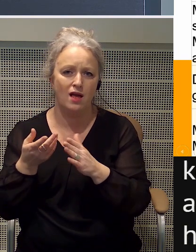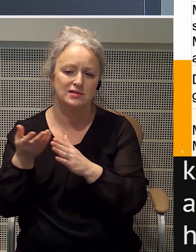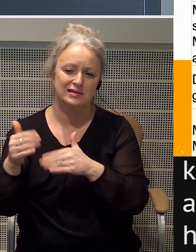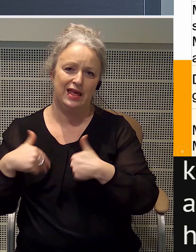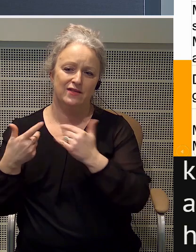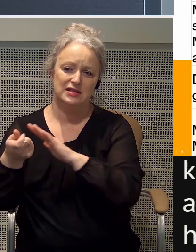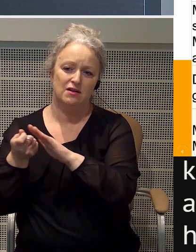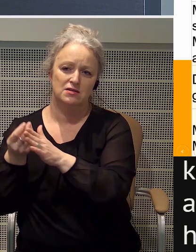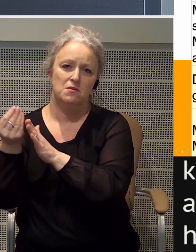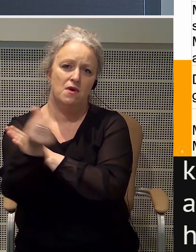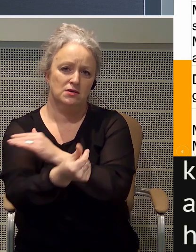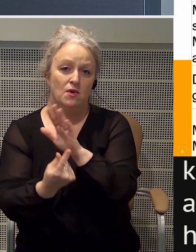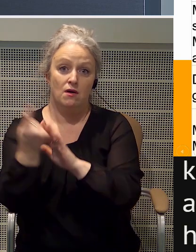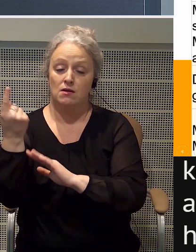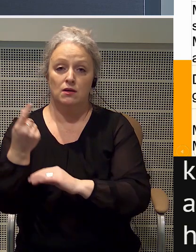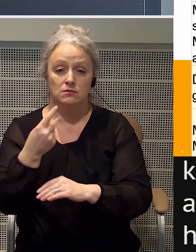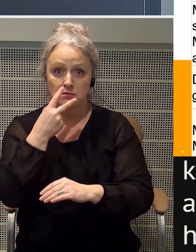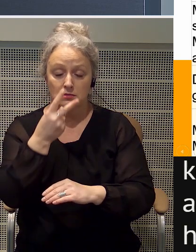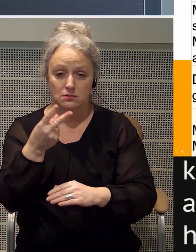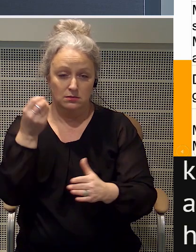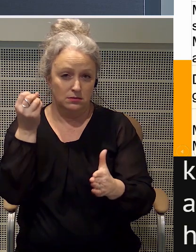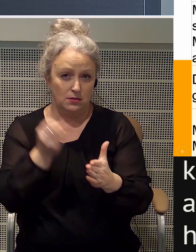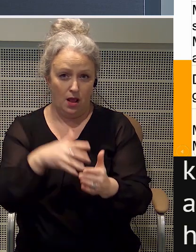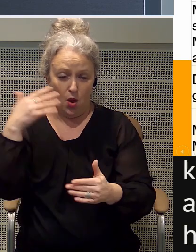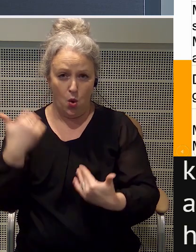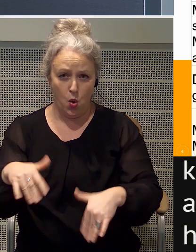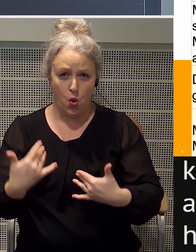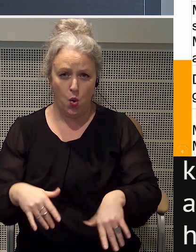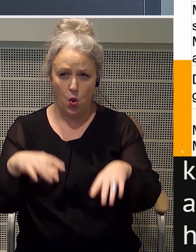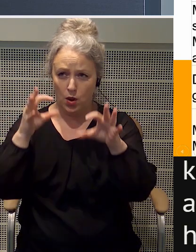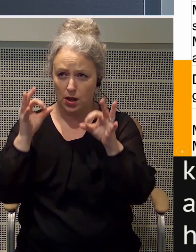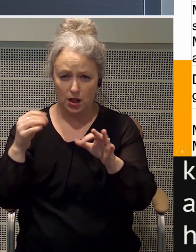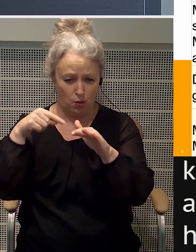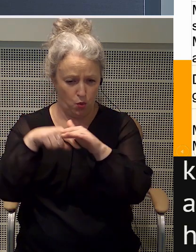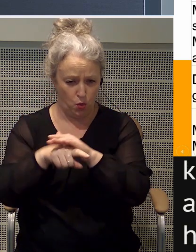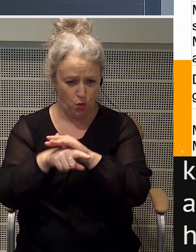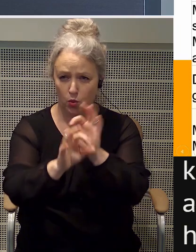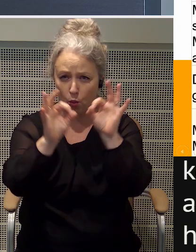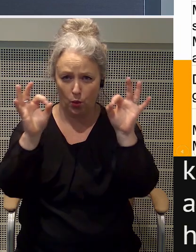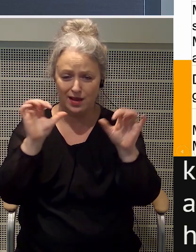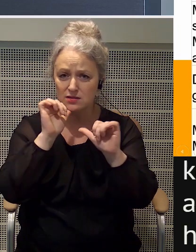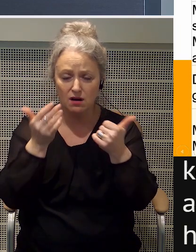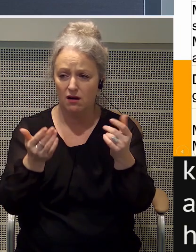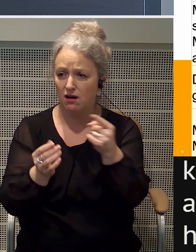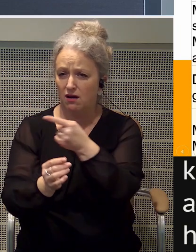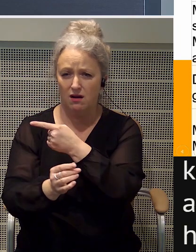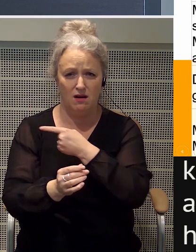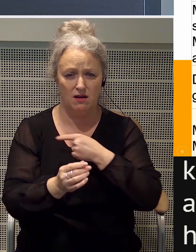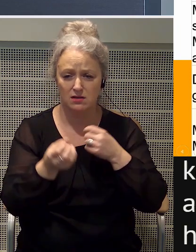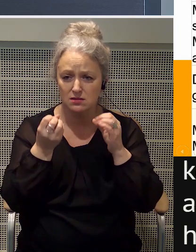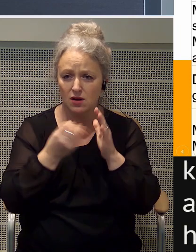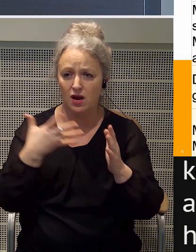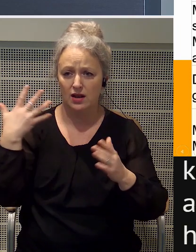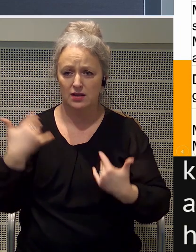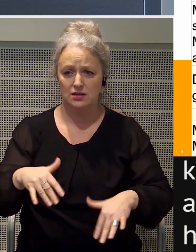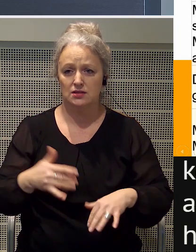we are not really hopeful that it could be making the list anytime soon